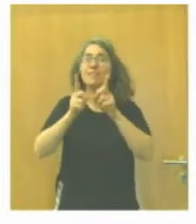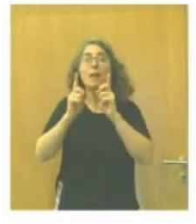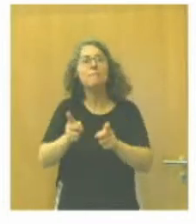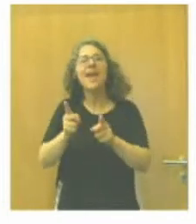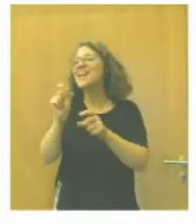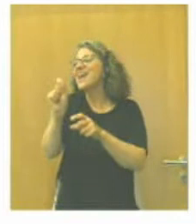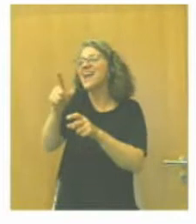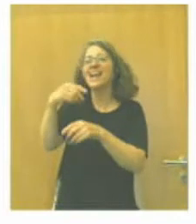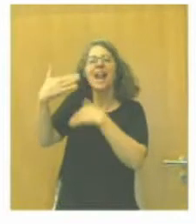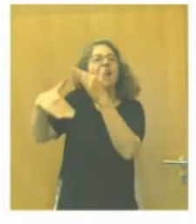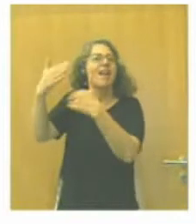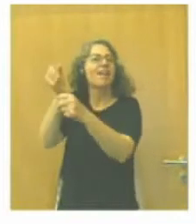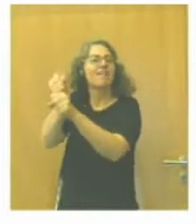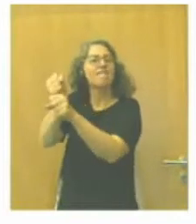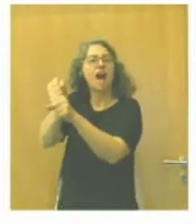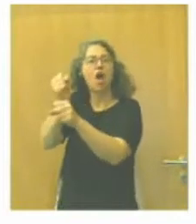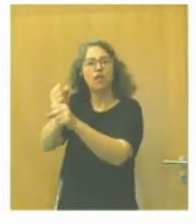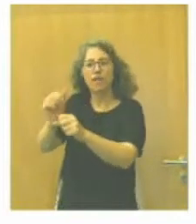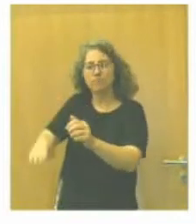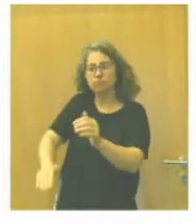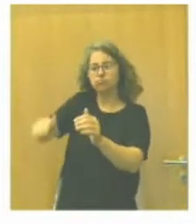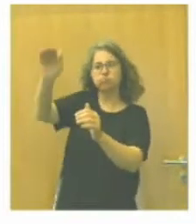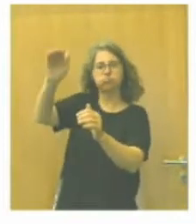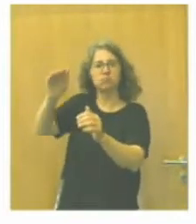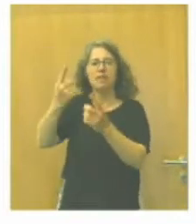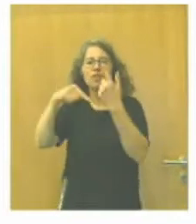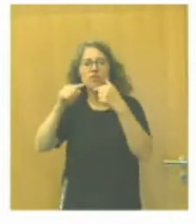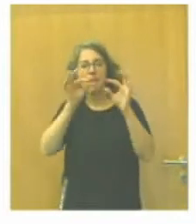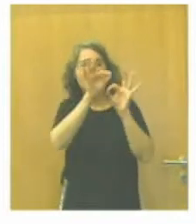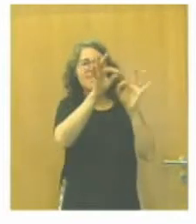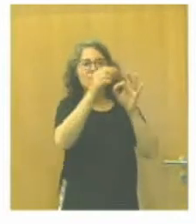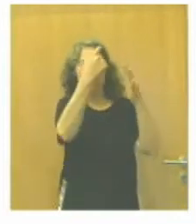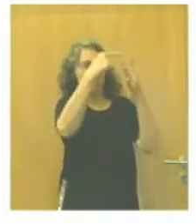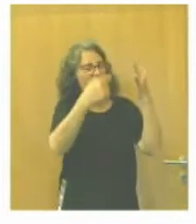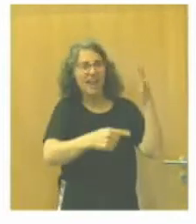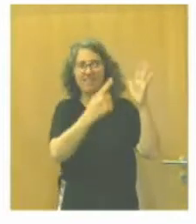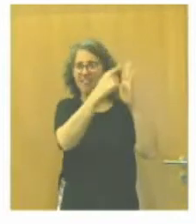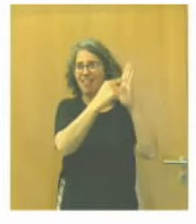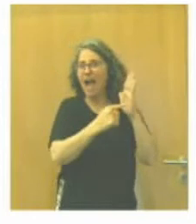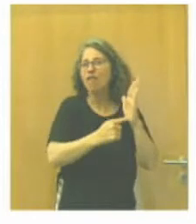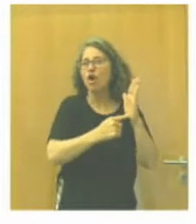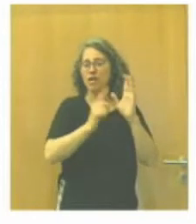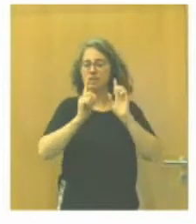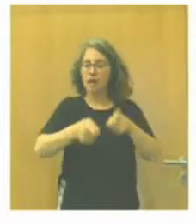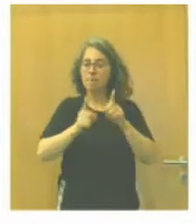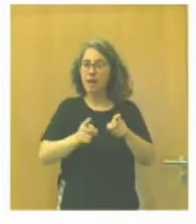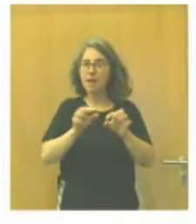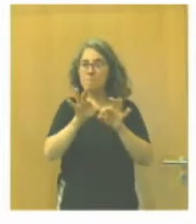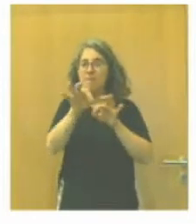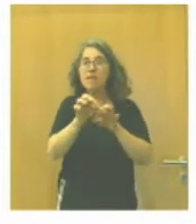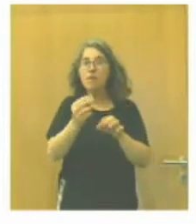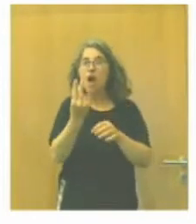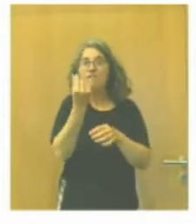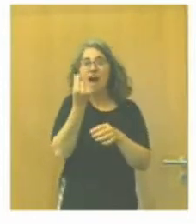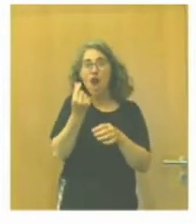sequence of impacts, and then in addition, we measure the intrinsic value of life.